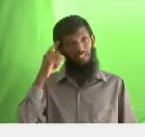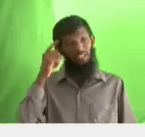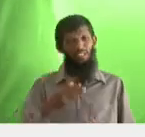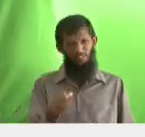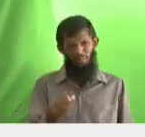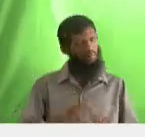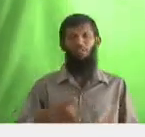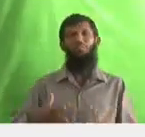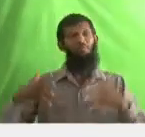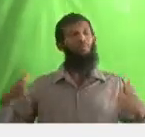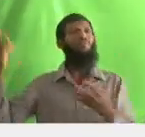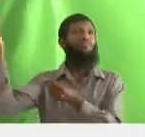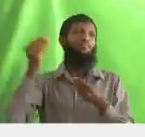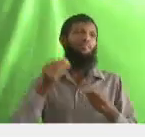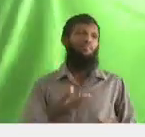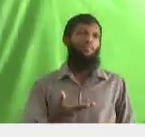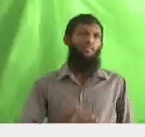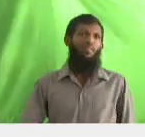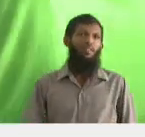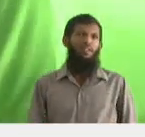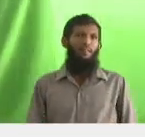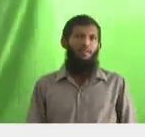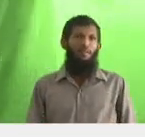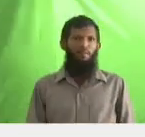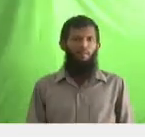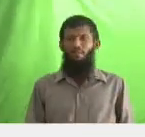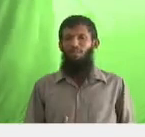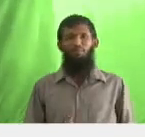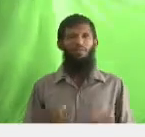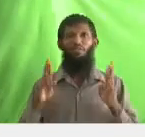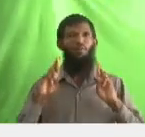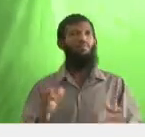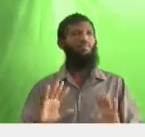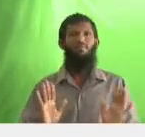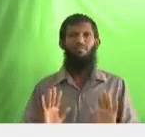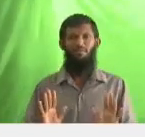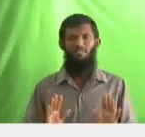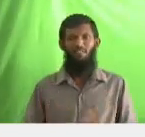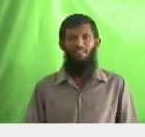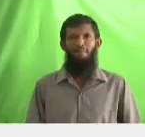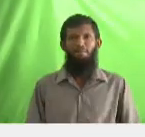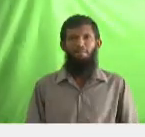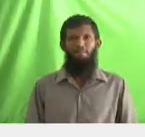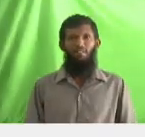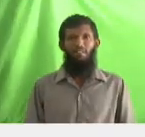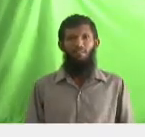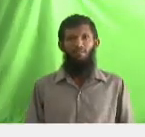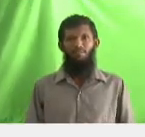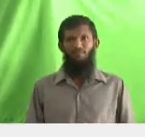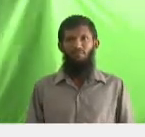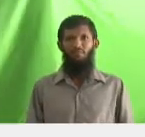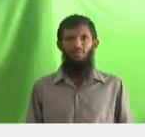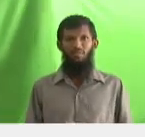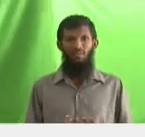given you. May Allah provide for all of us. Don't lose hope in the mercy of Allah. Remember, there is no goodness